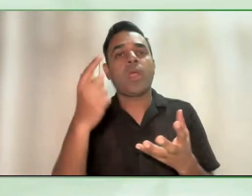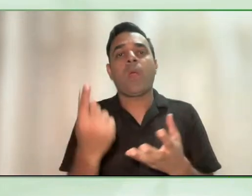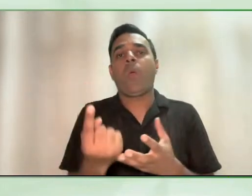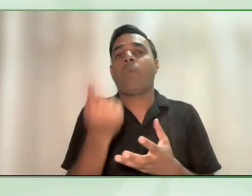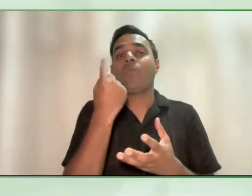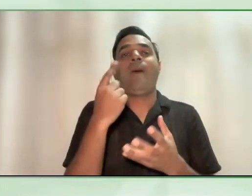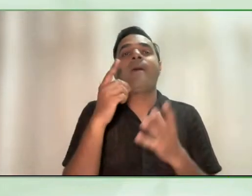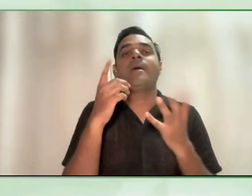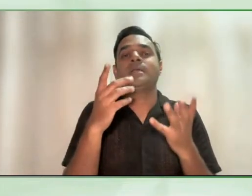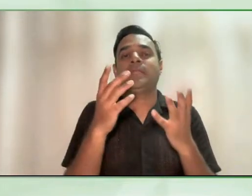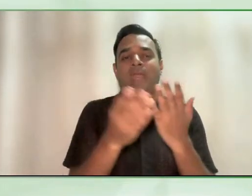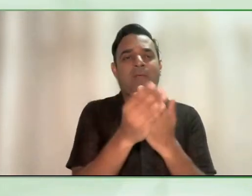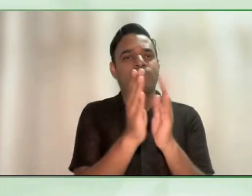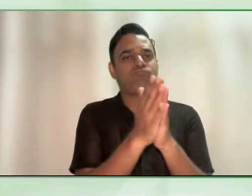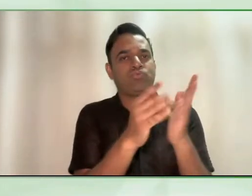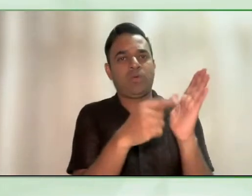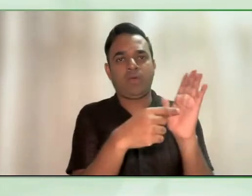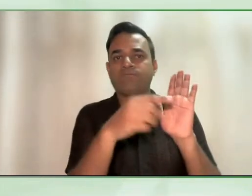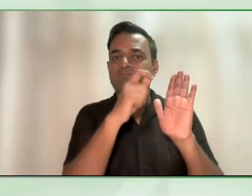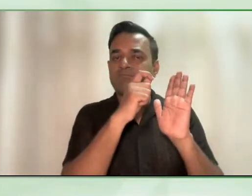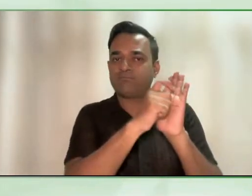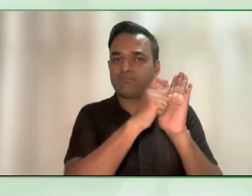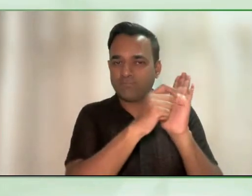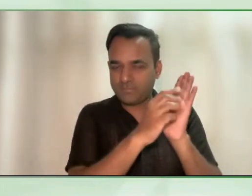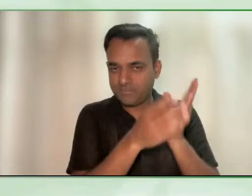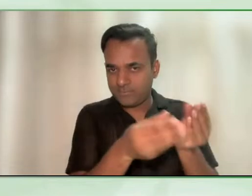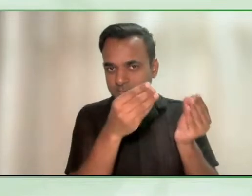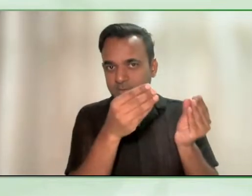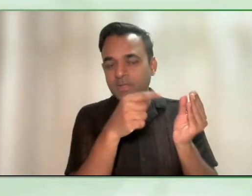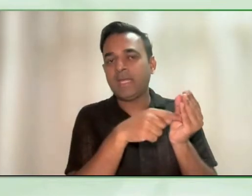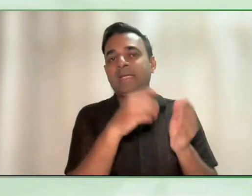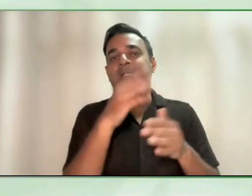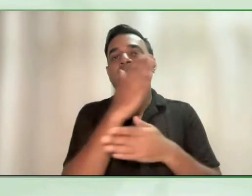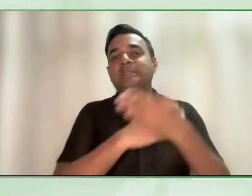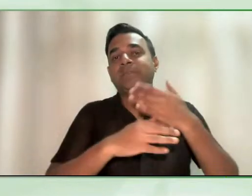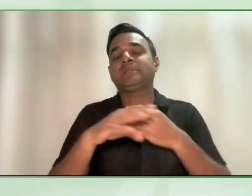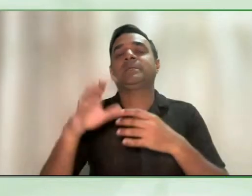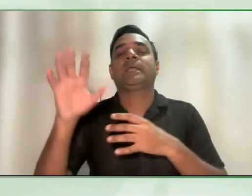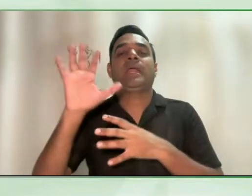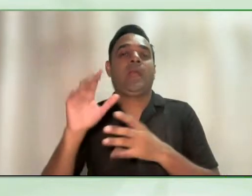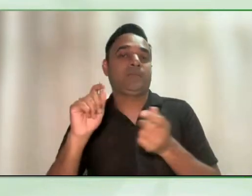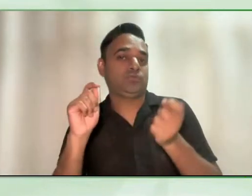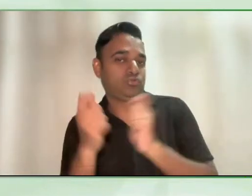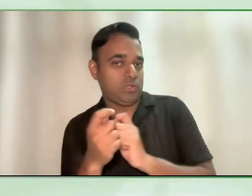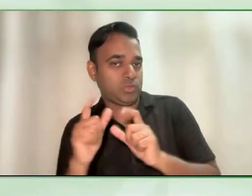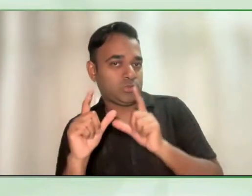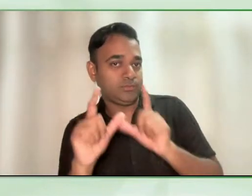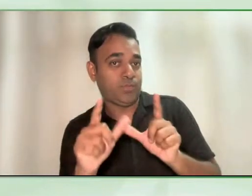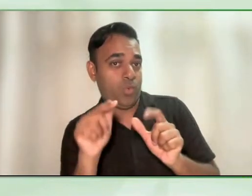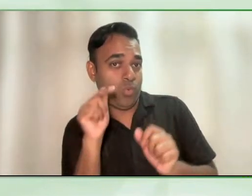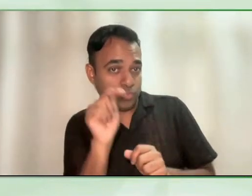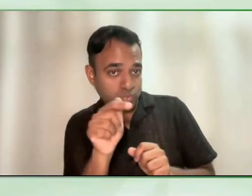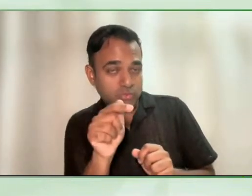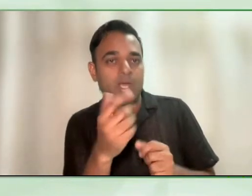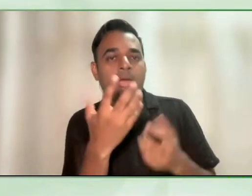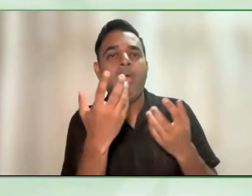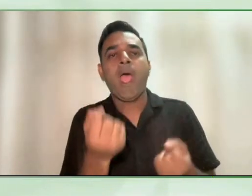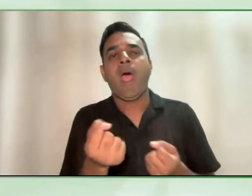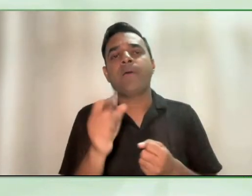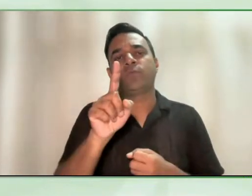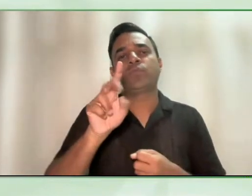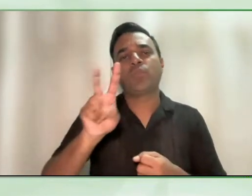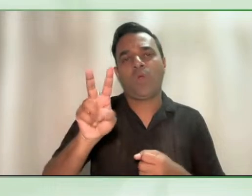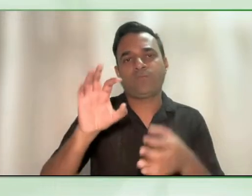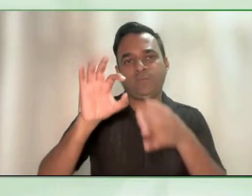hope everyone goes and utilizes it. But the fact that only now in 2024 was the first handbook on what people